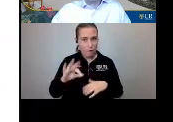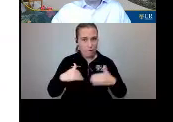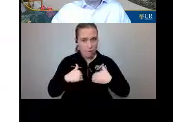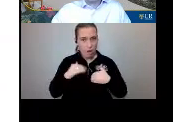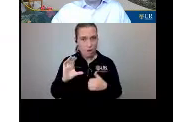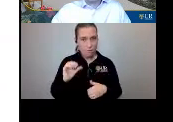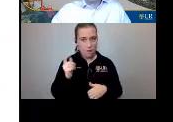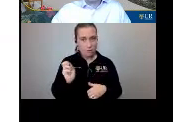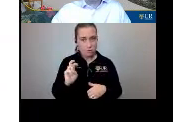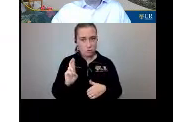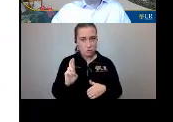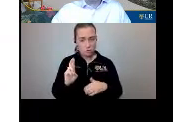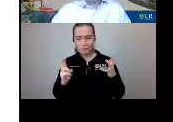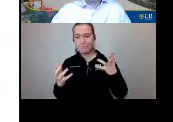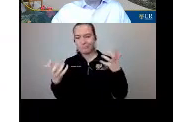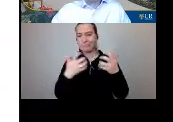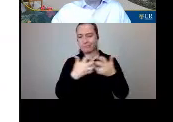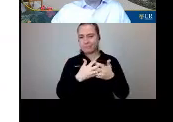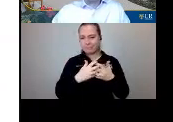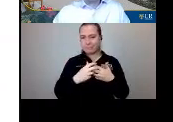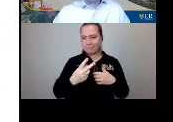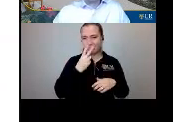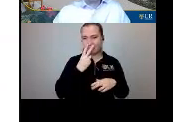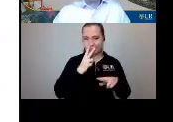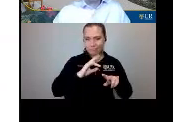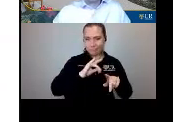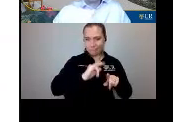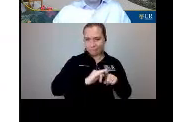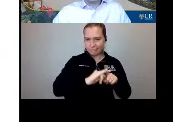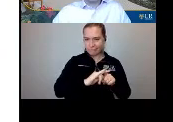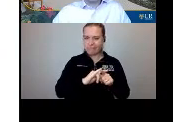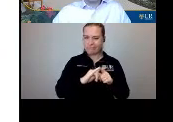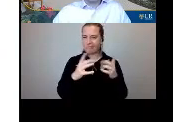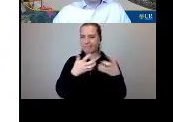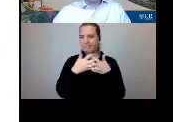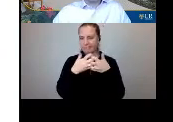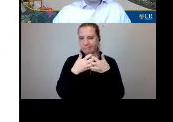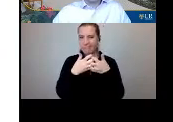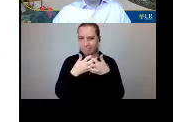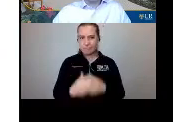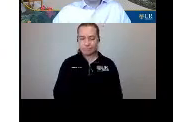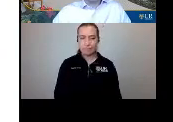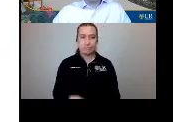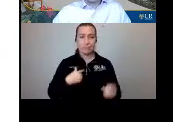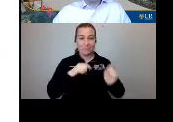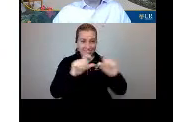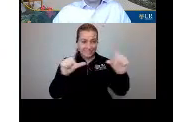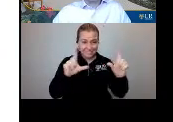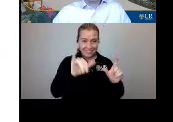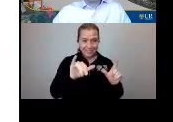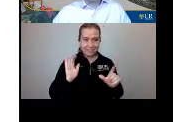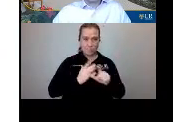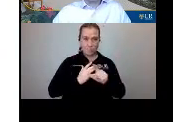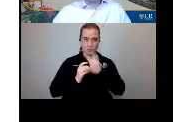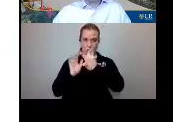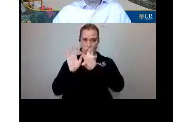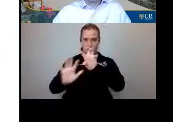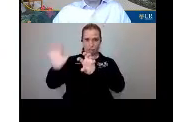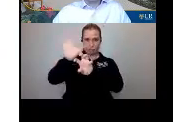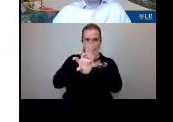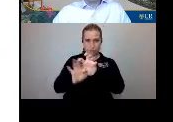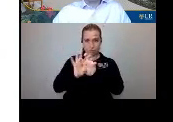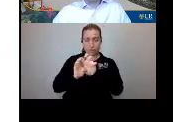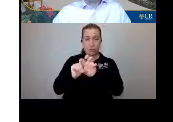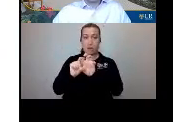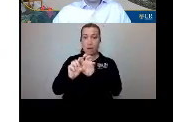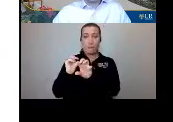aligned very well with the rates of tobacco use. And as I blow up on the area of our surrounding counties, every one of our counties, including